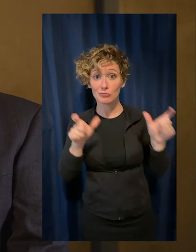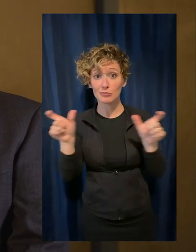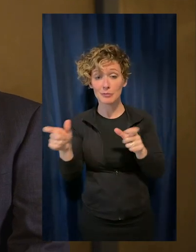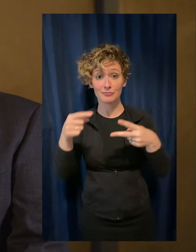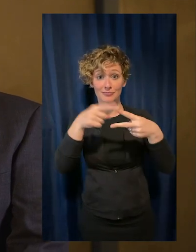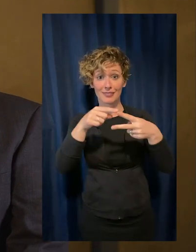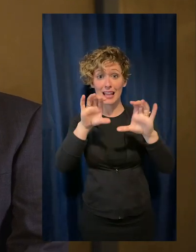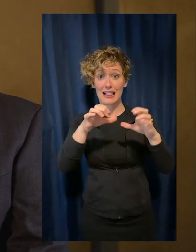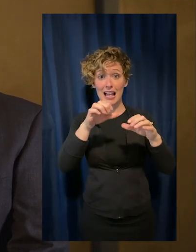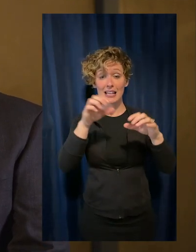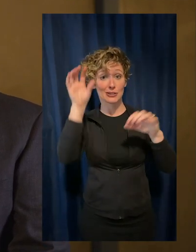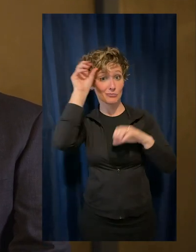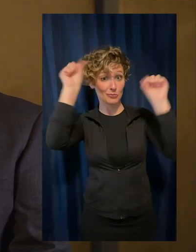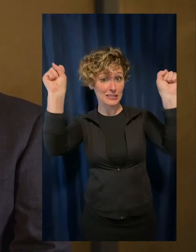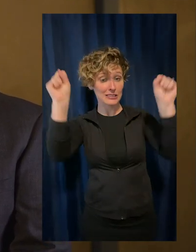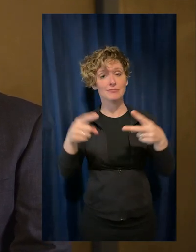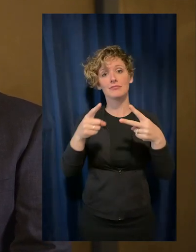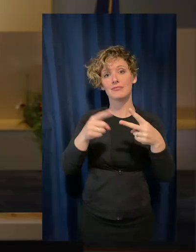valedictorian, Miss Jessica Morganflash.